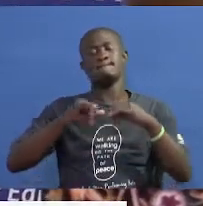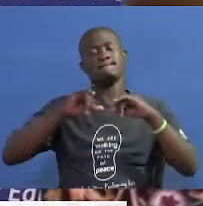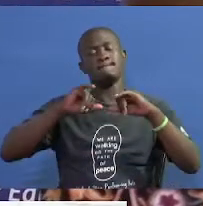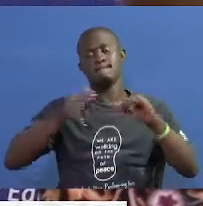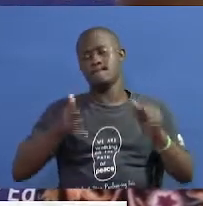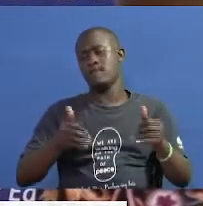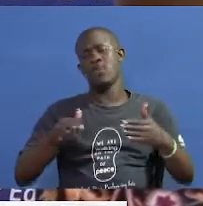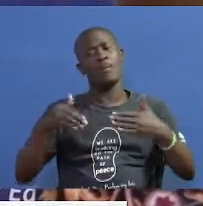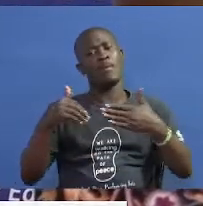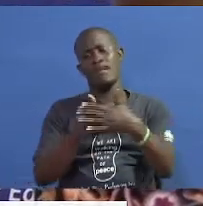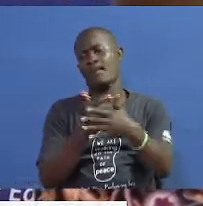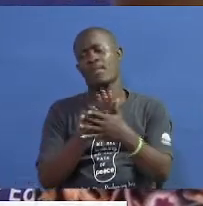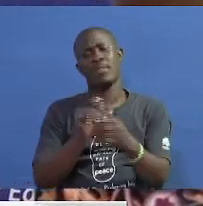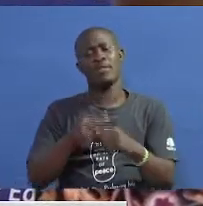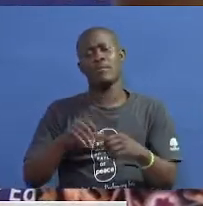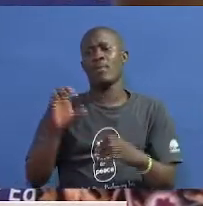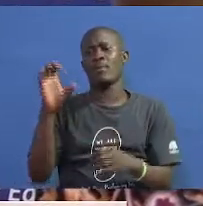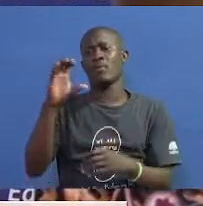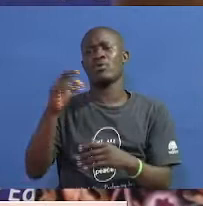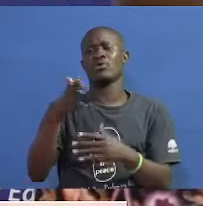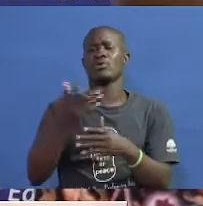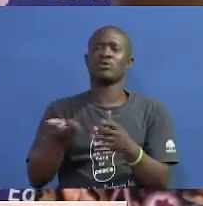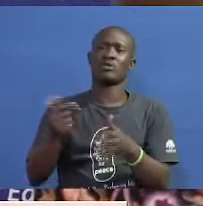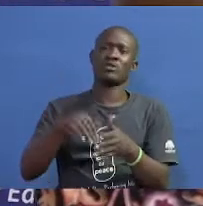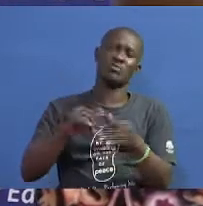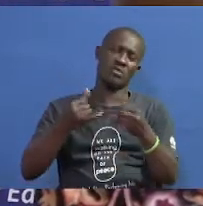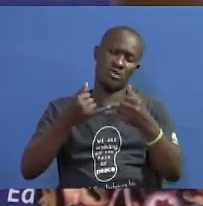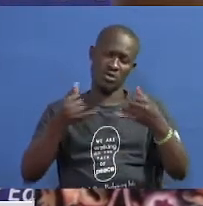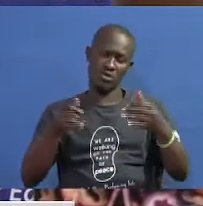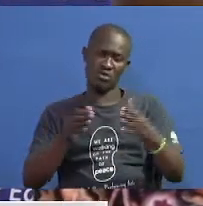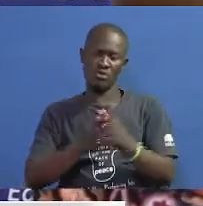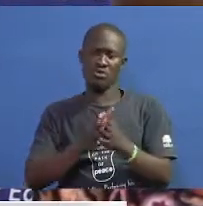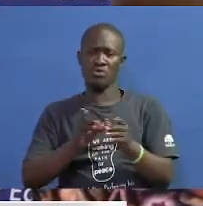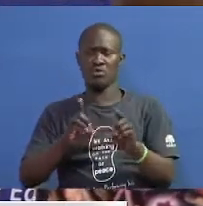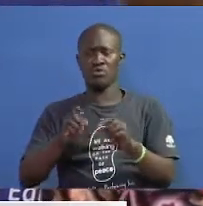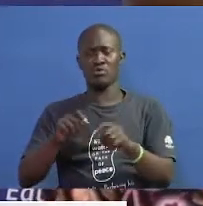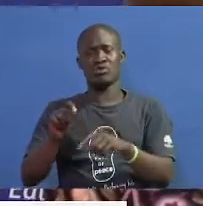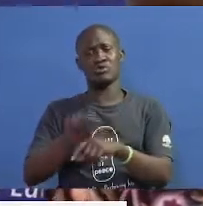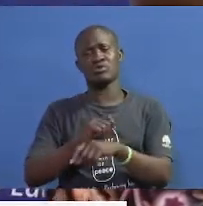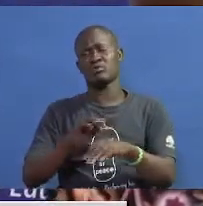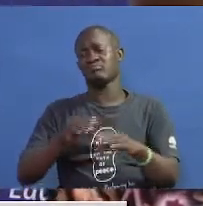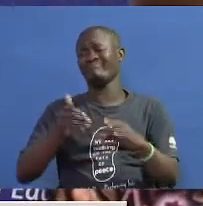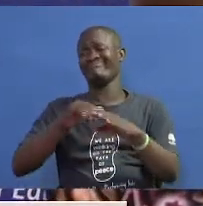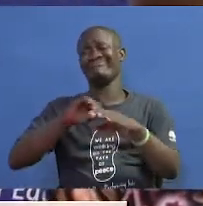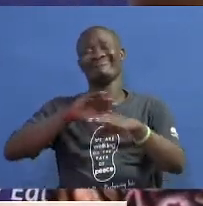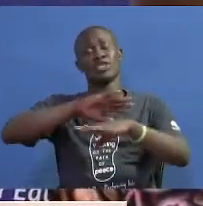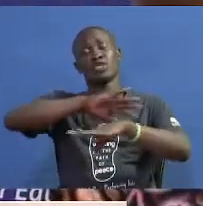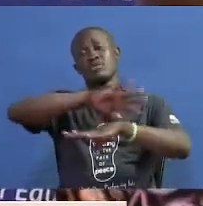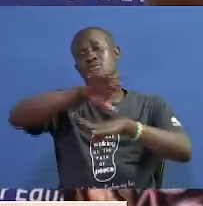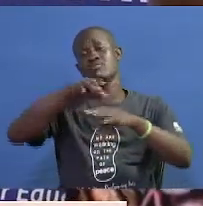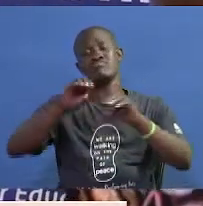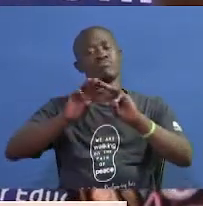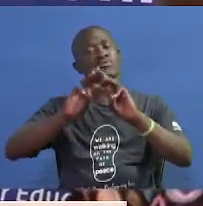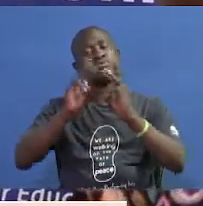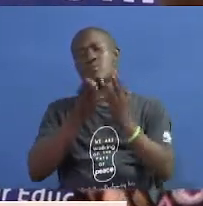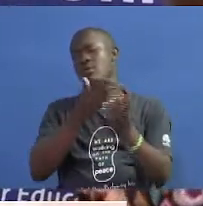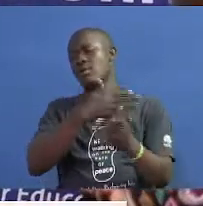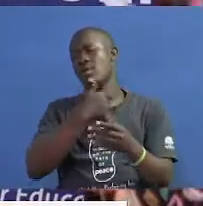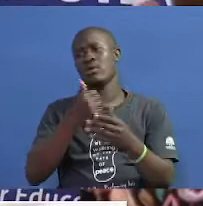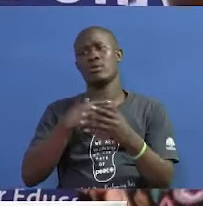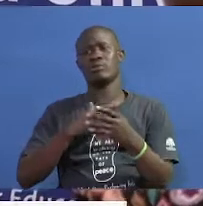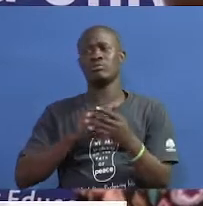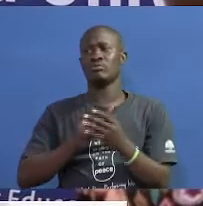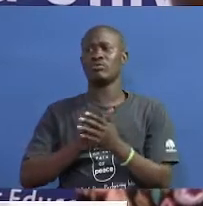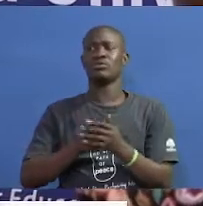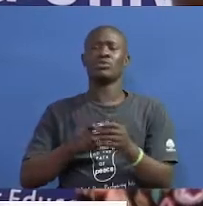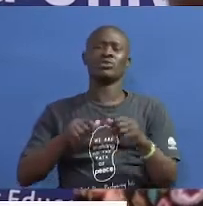new courses that are coming out online on a regular basis. We do in-person trainings all over the world. And we're